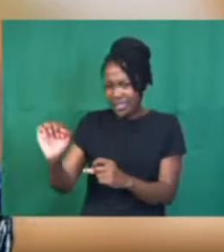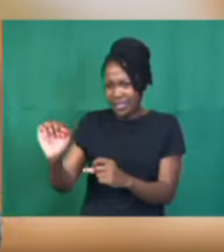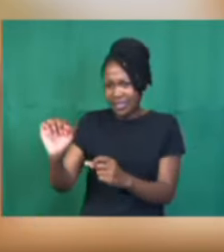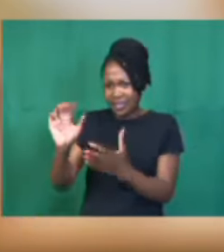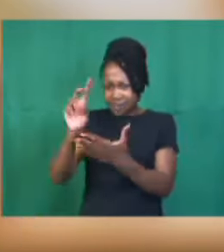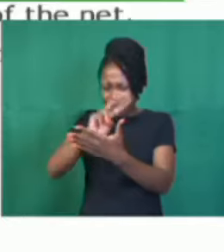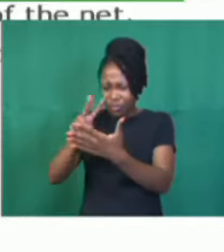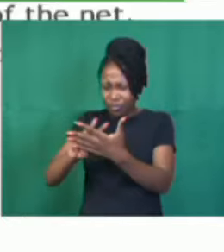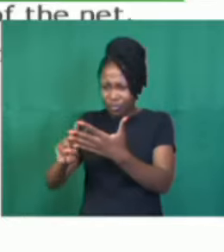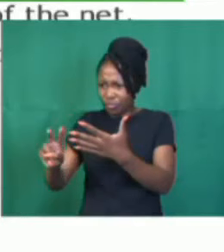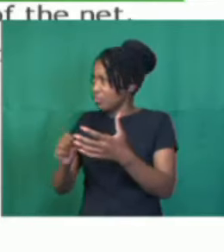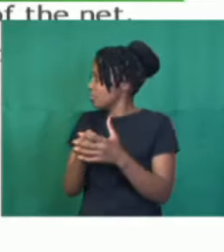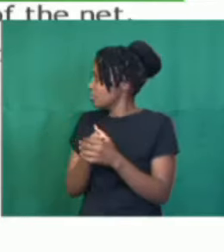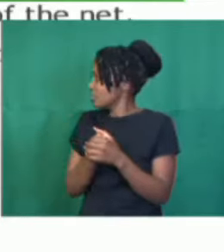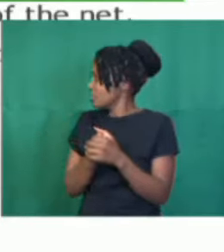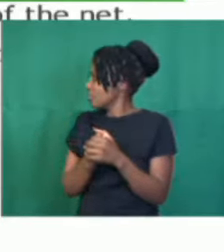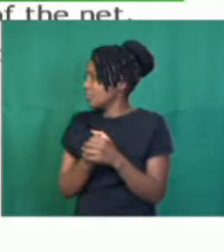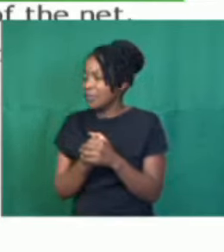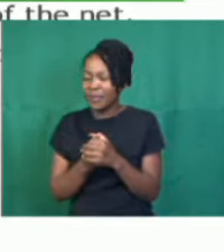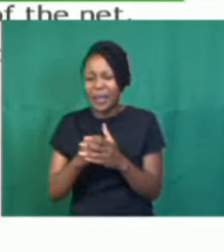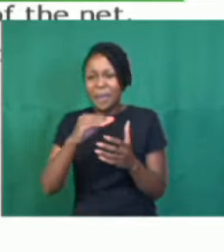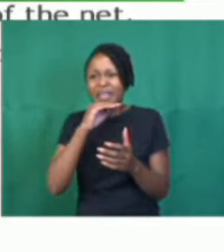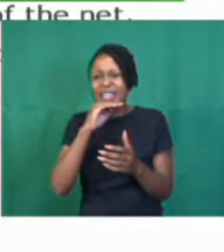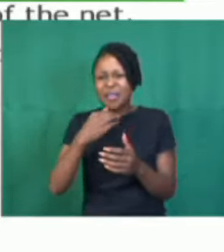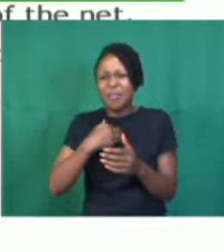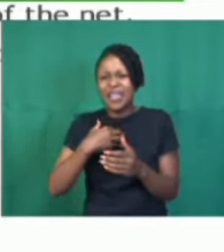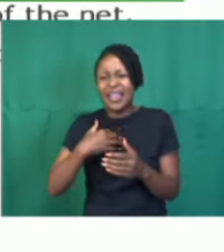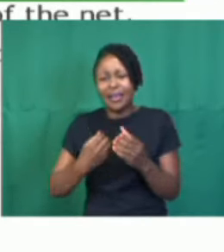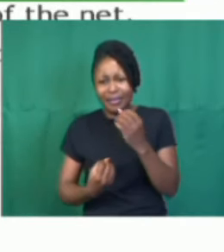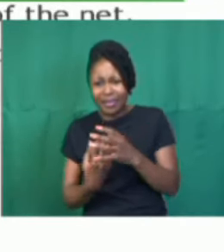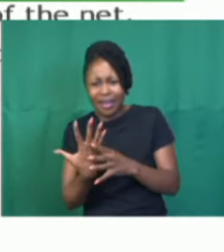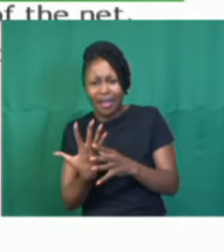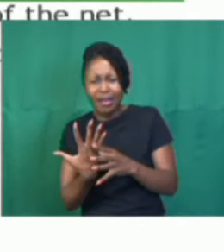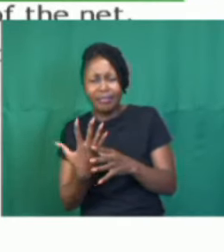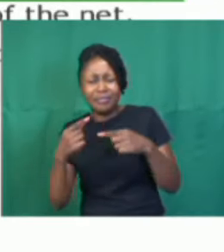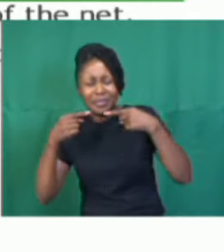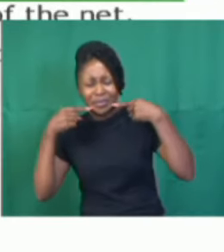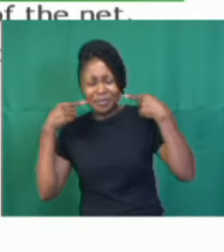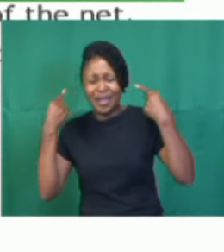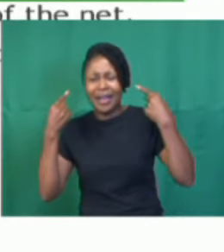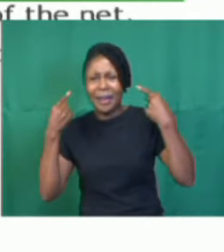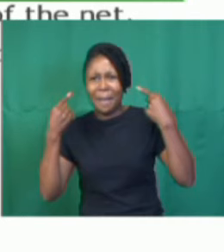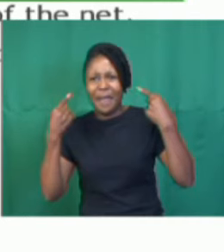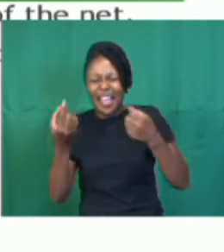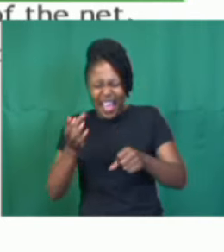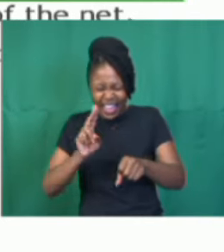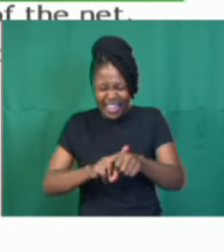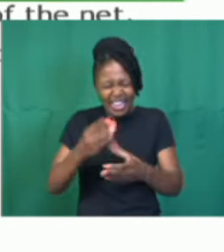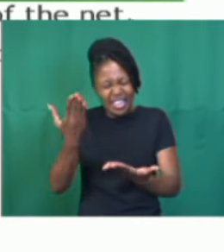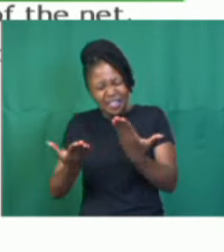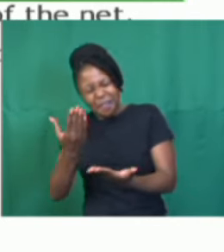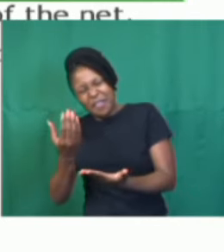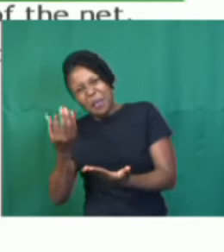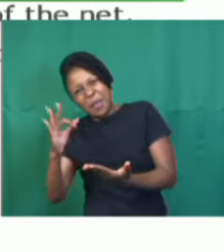well. You underlined that. It made me smile. If I may ask, what made the writer to